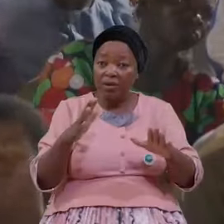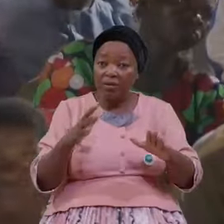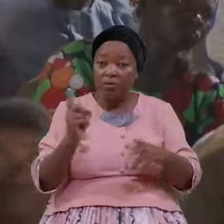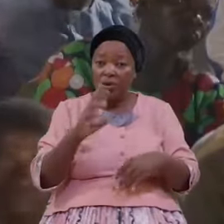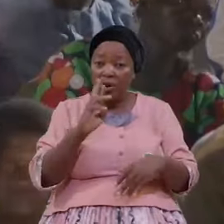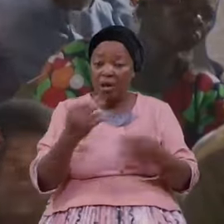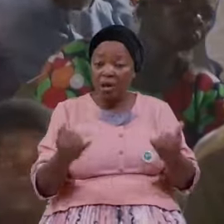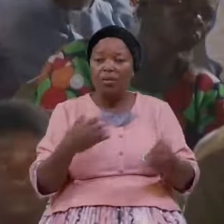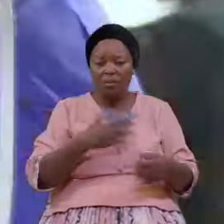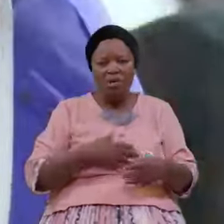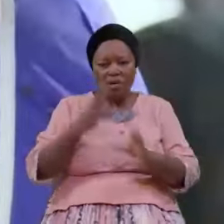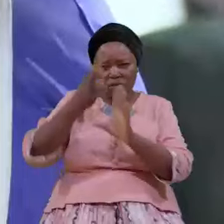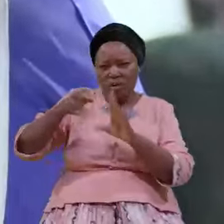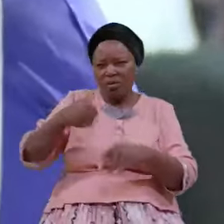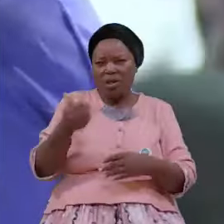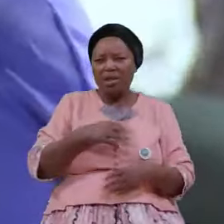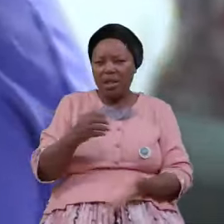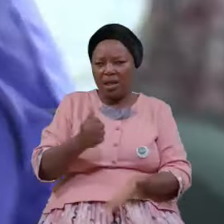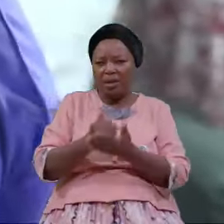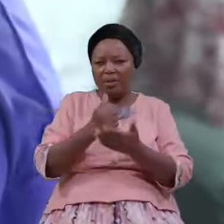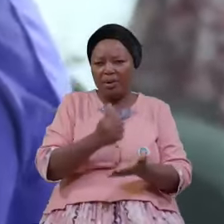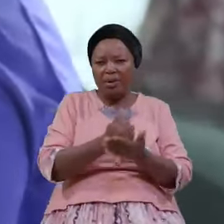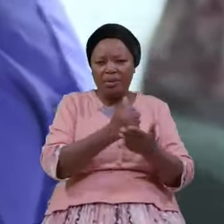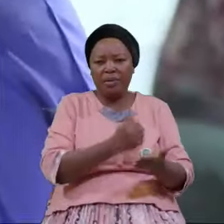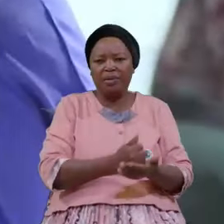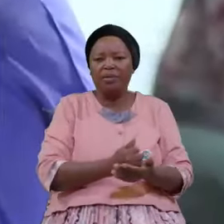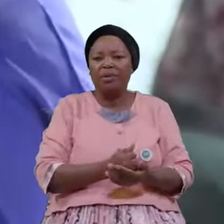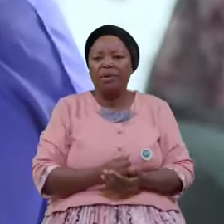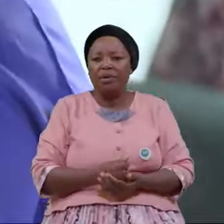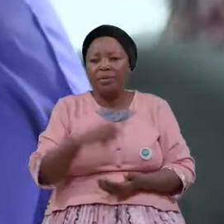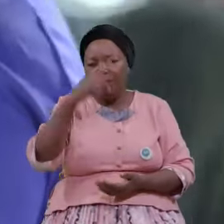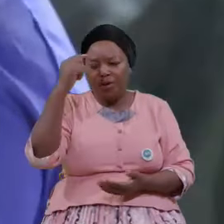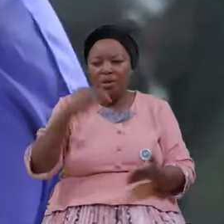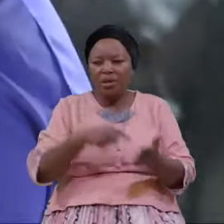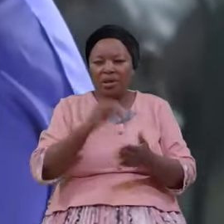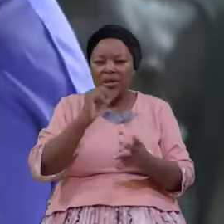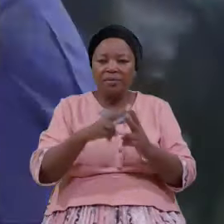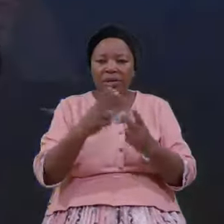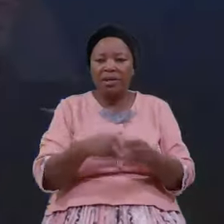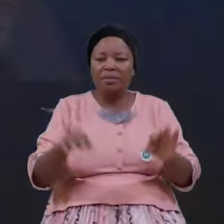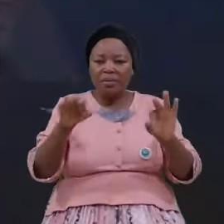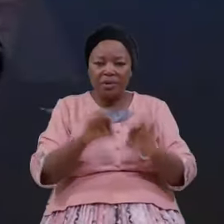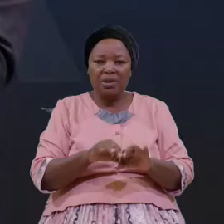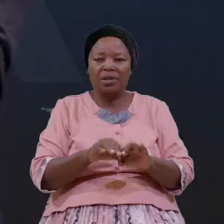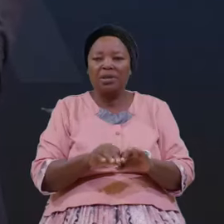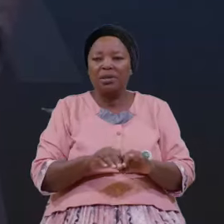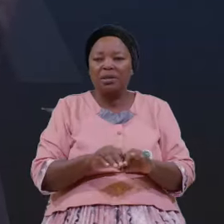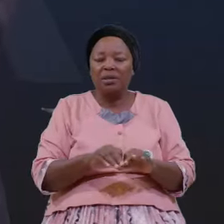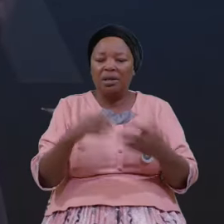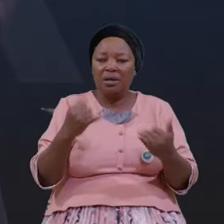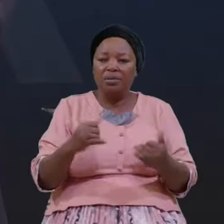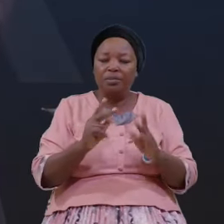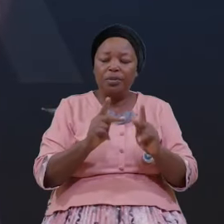This is part of the most important part of the program. People getting saved to get to the kingdom. It's very, very